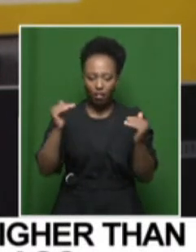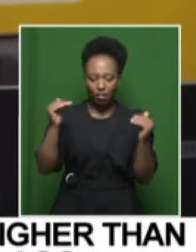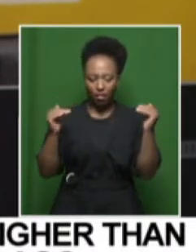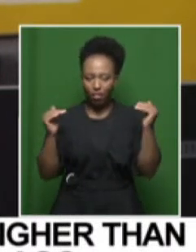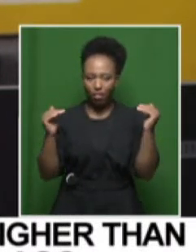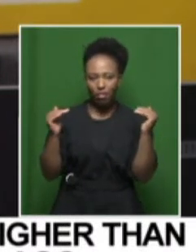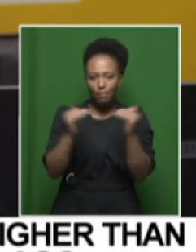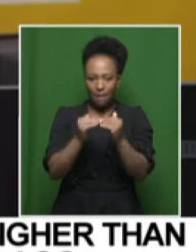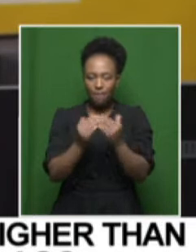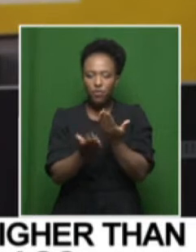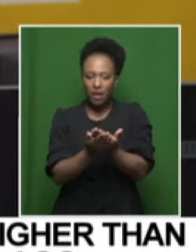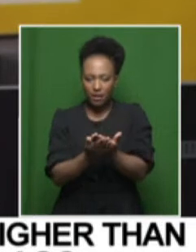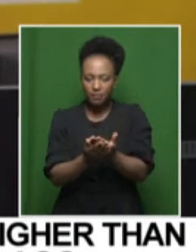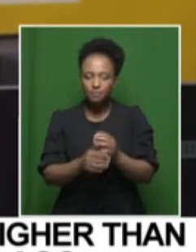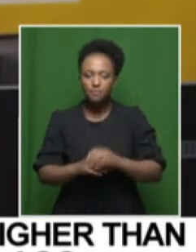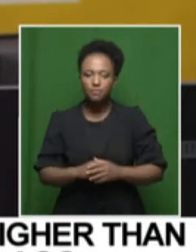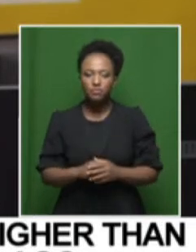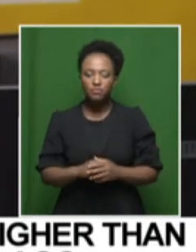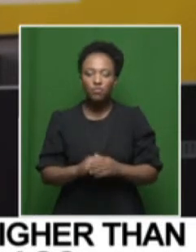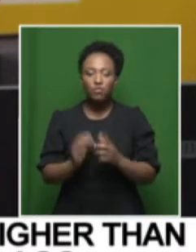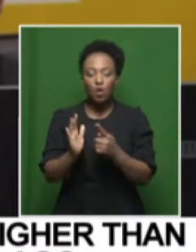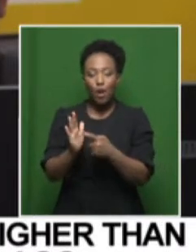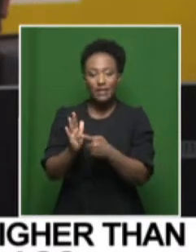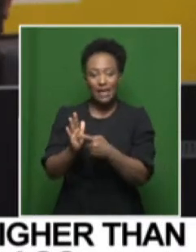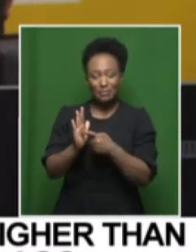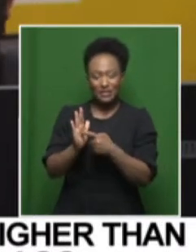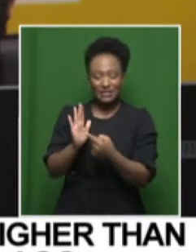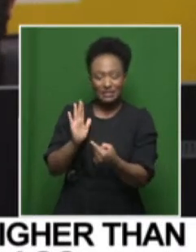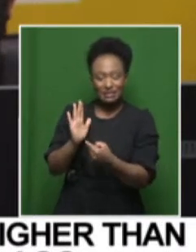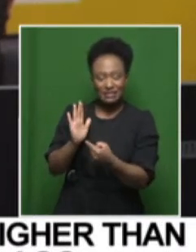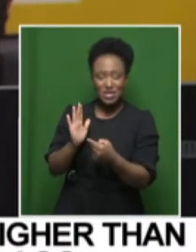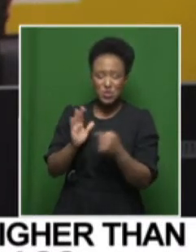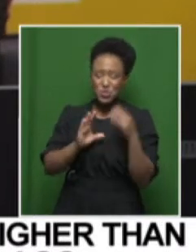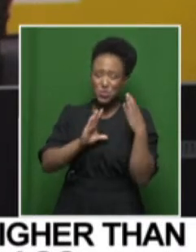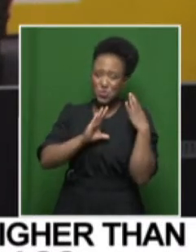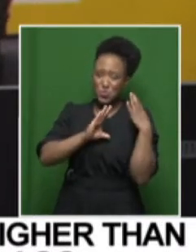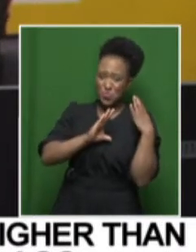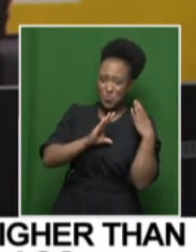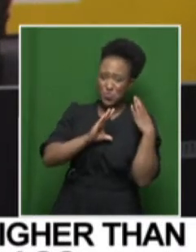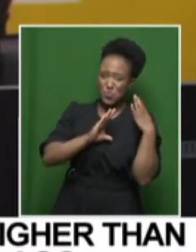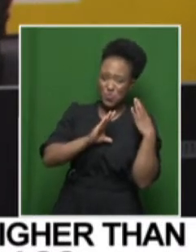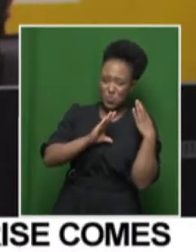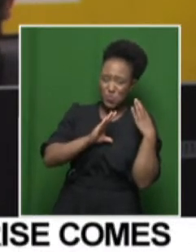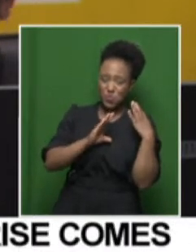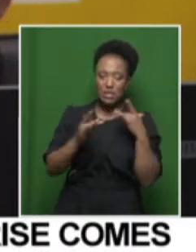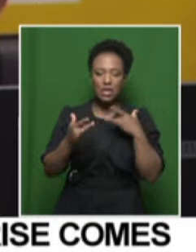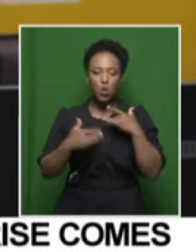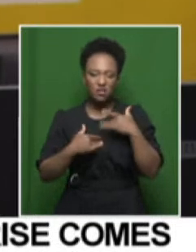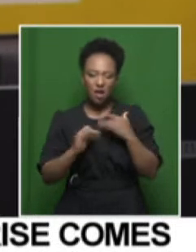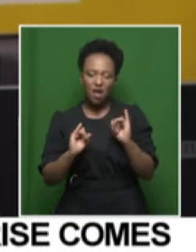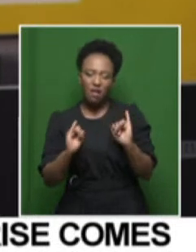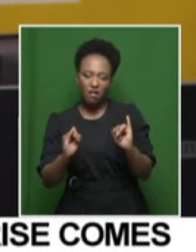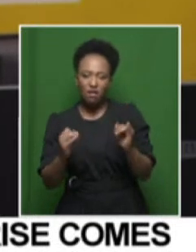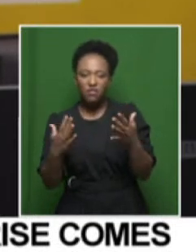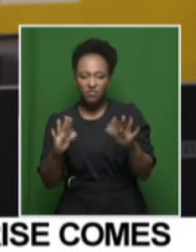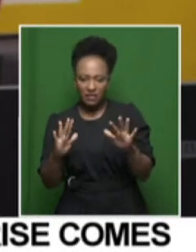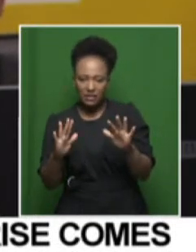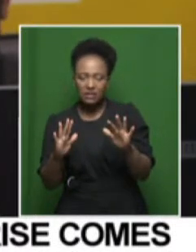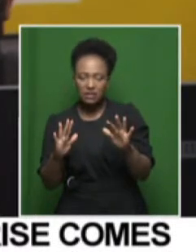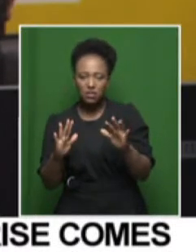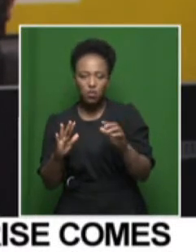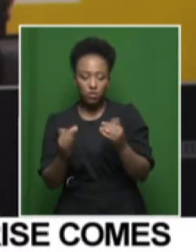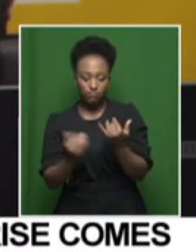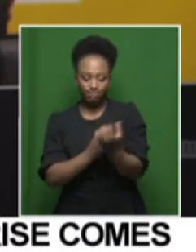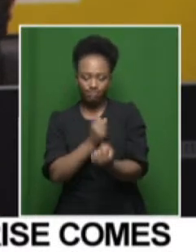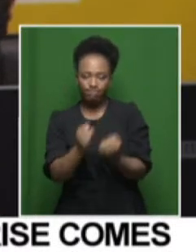finances. Our debt burden remains a matter of serious concern. This year, government debt